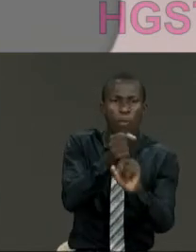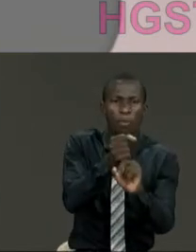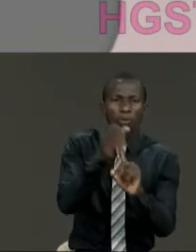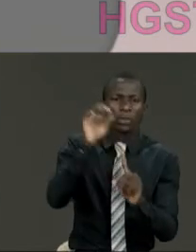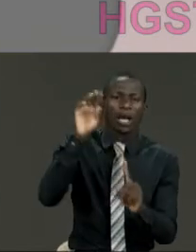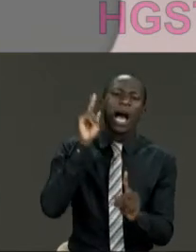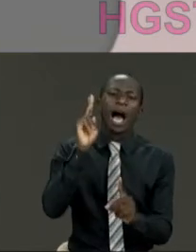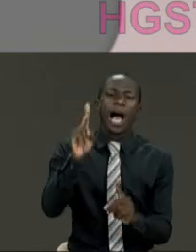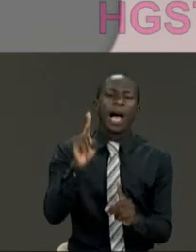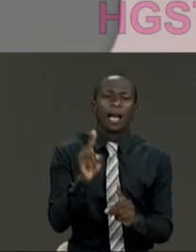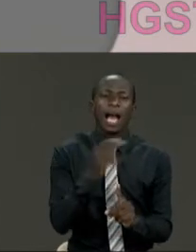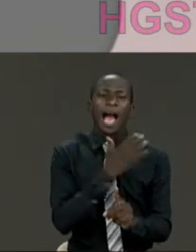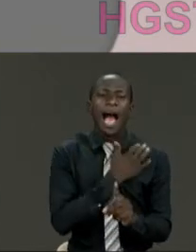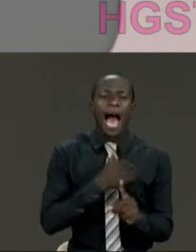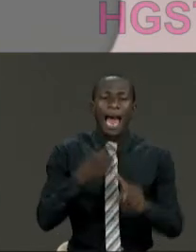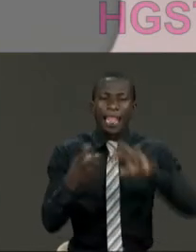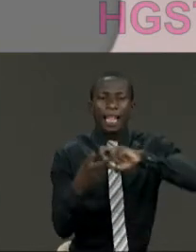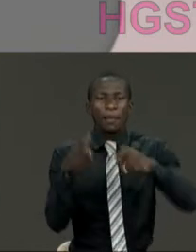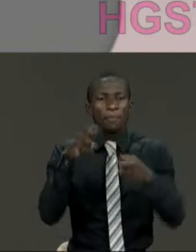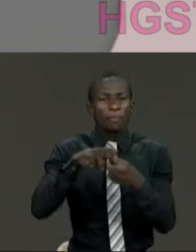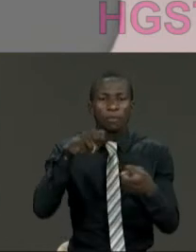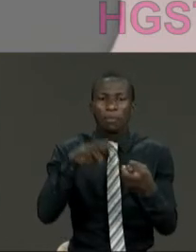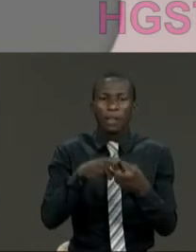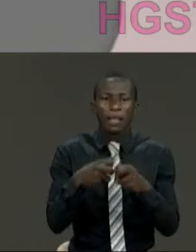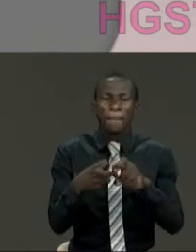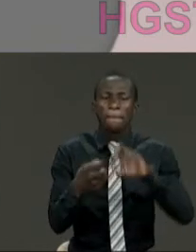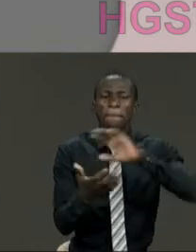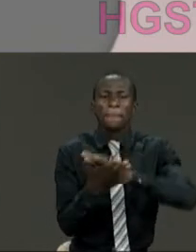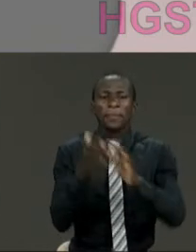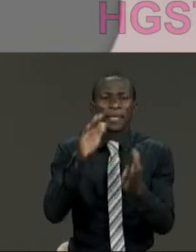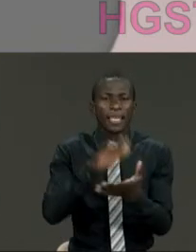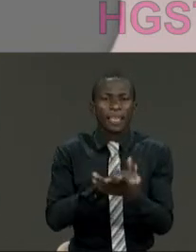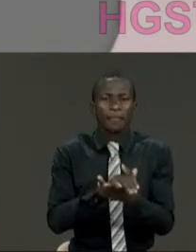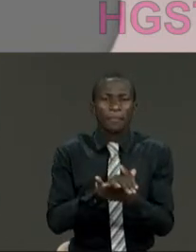her. And the problem became